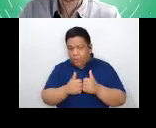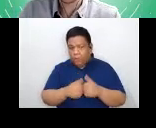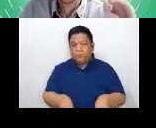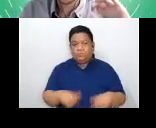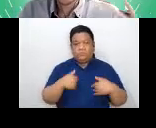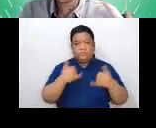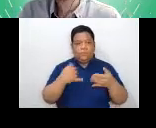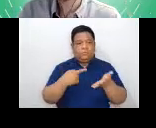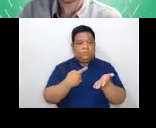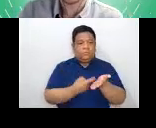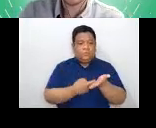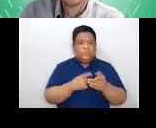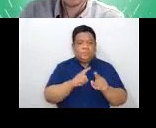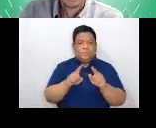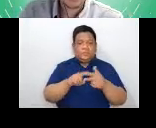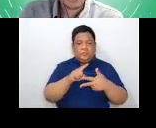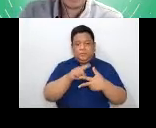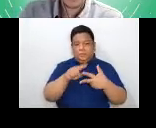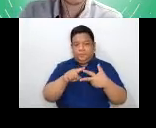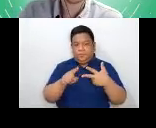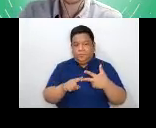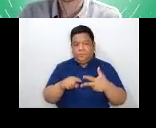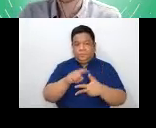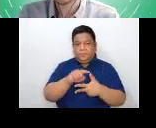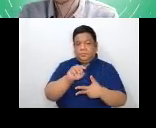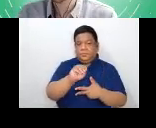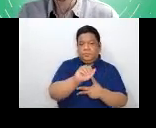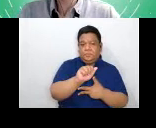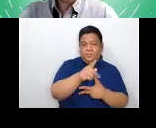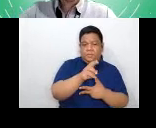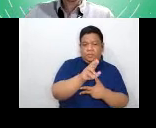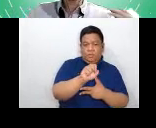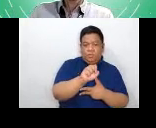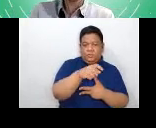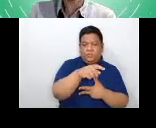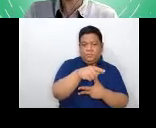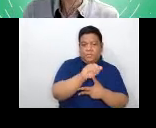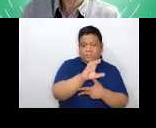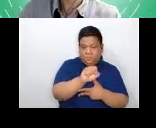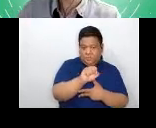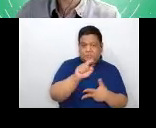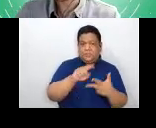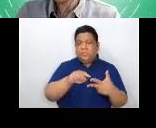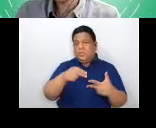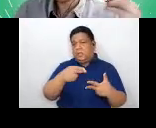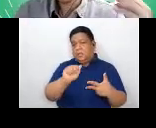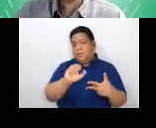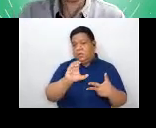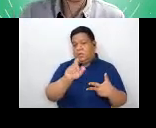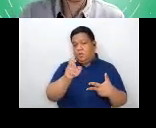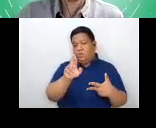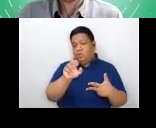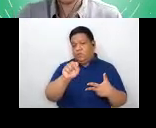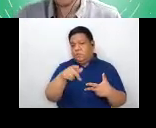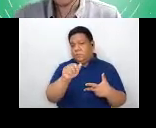up are these three concepts: makerspaces, hackerspaces, and fab labs. Because we can talk about the technology all day long, but how does